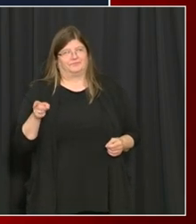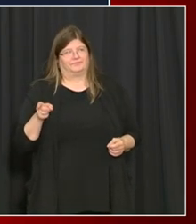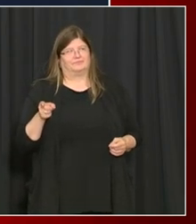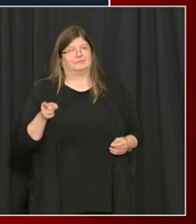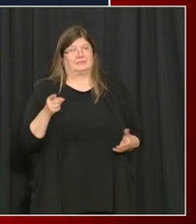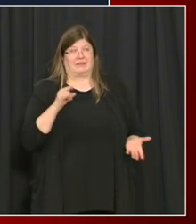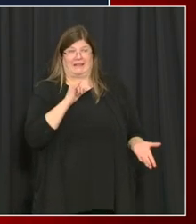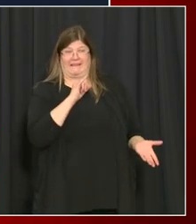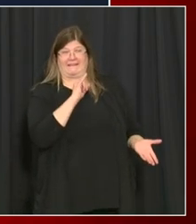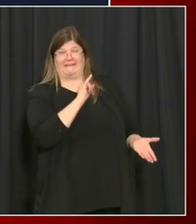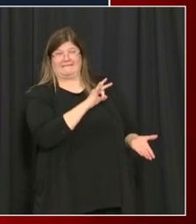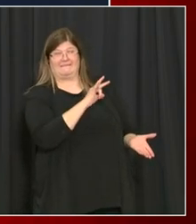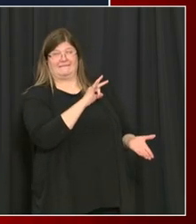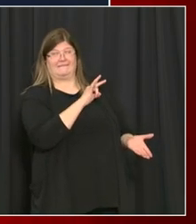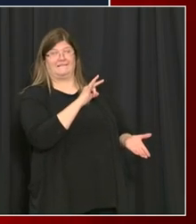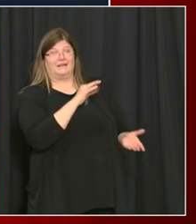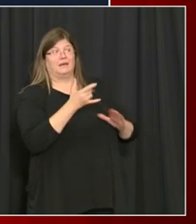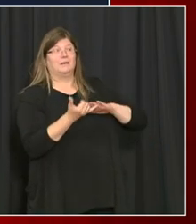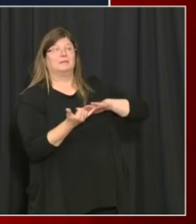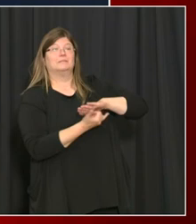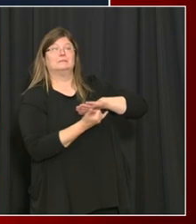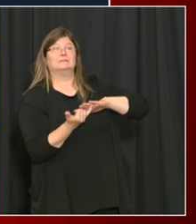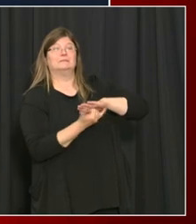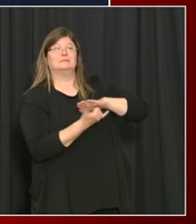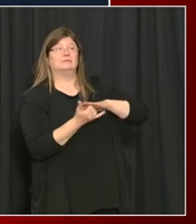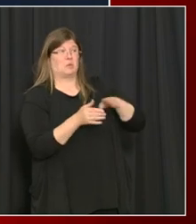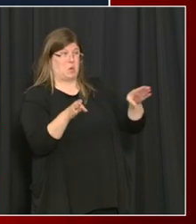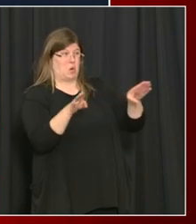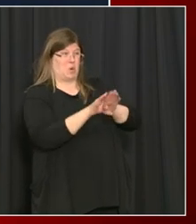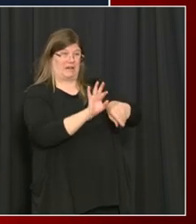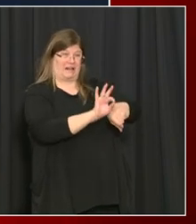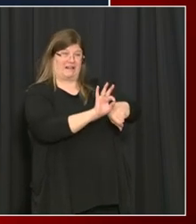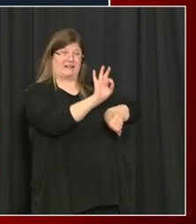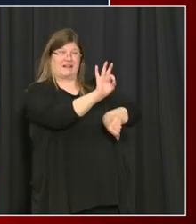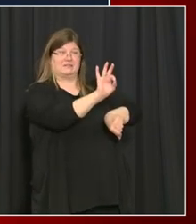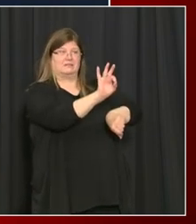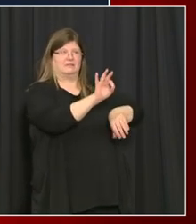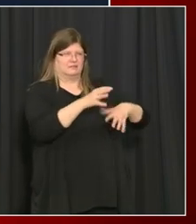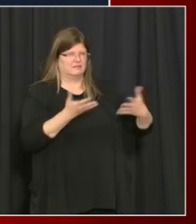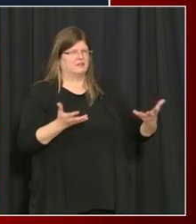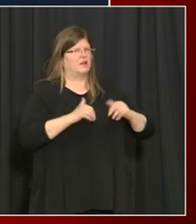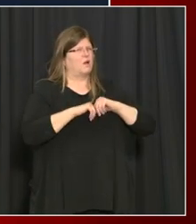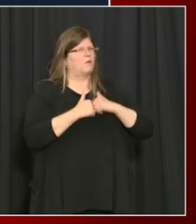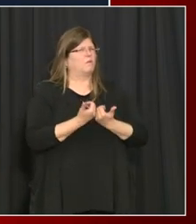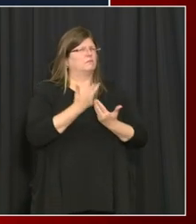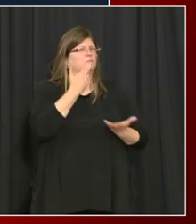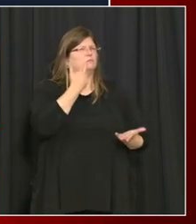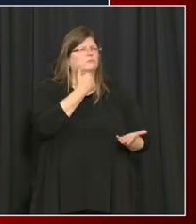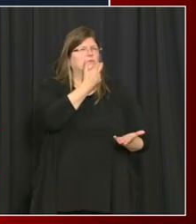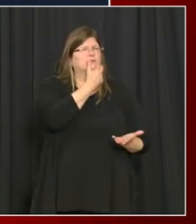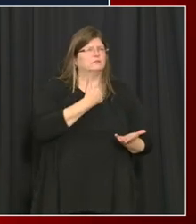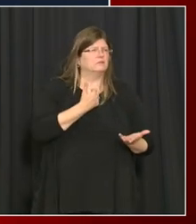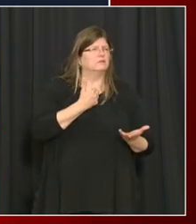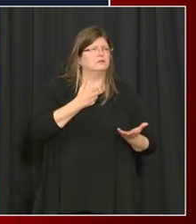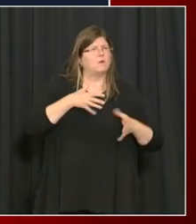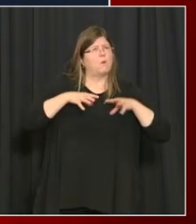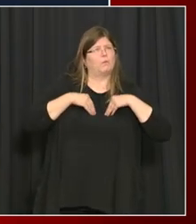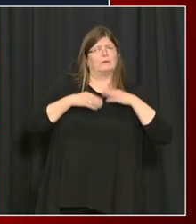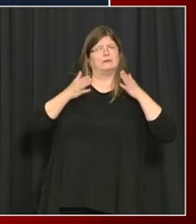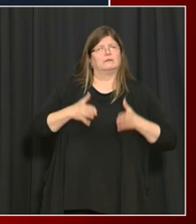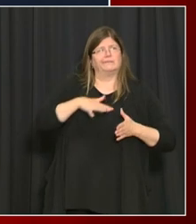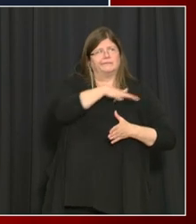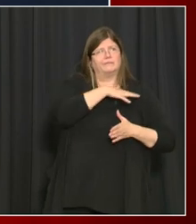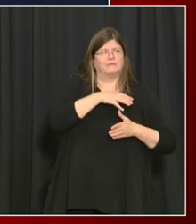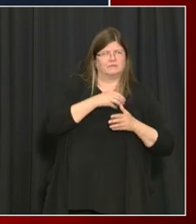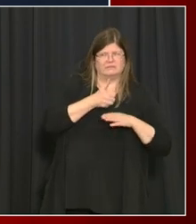closes at 9 p.m., I wonder, how are restaurant workers supposed to go back and forth? Maybe there's a partnership that